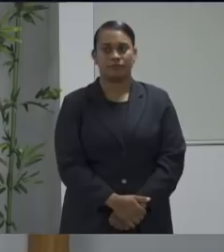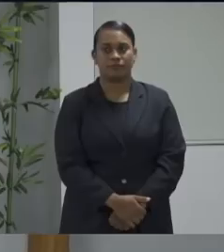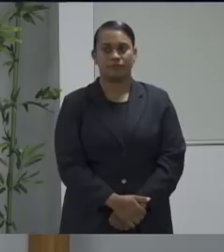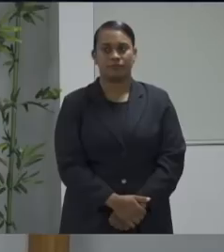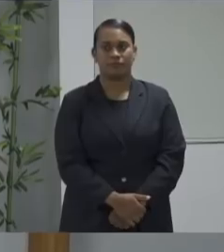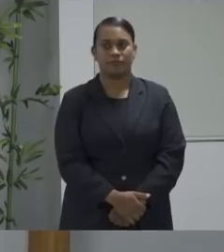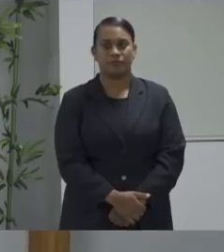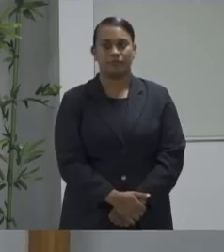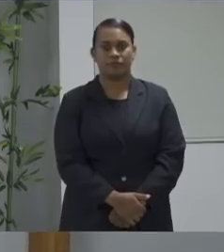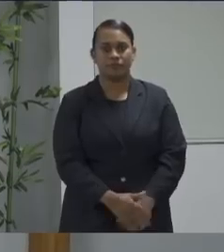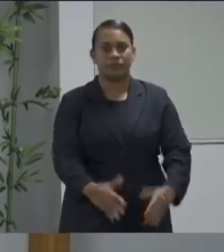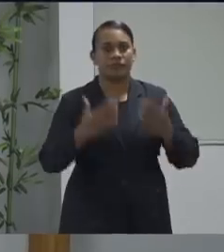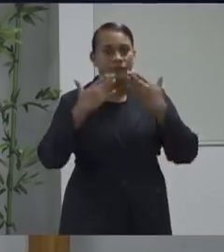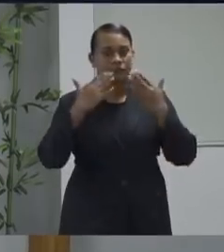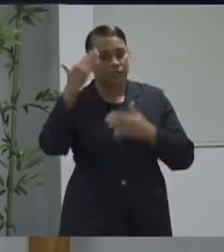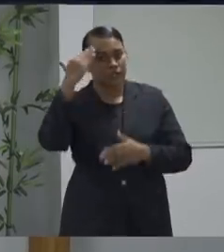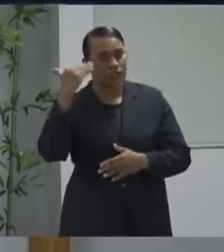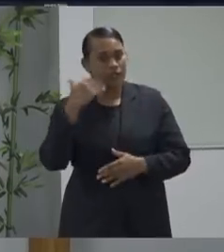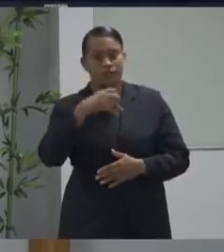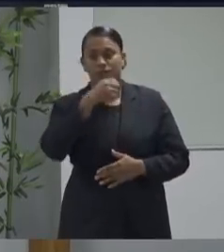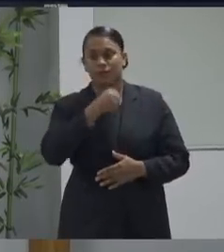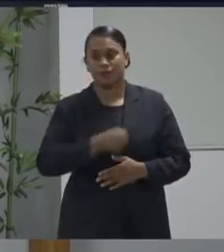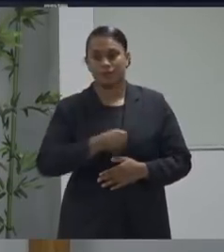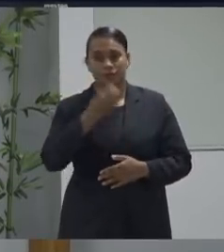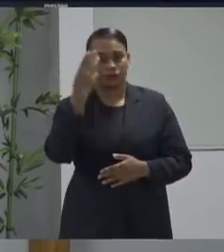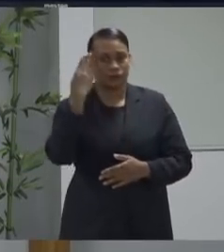Thank you, ladies and gentlemen.